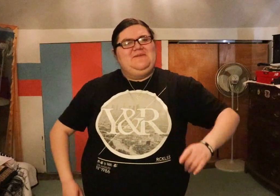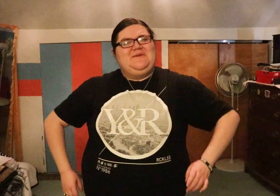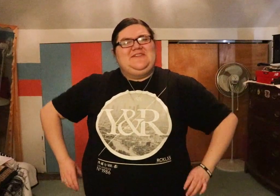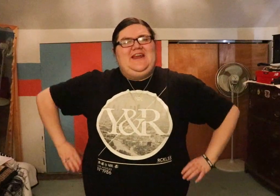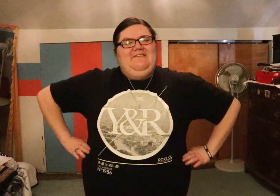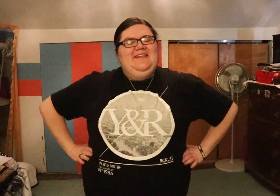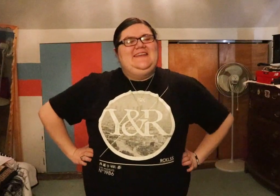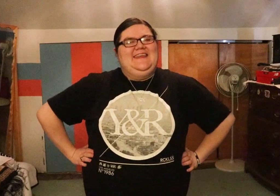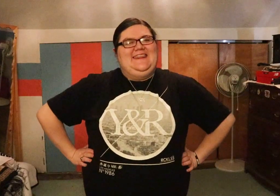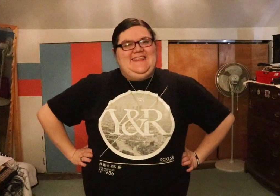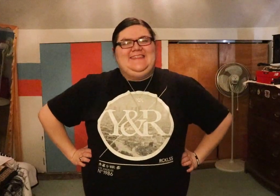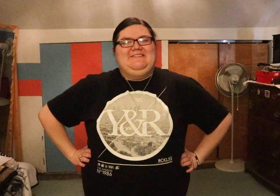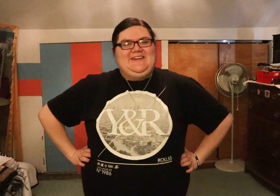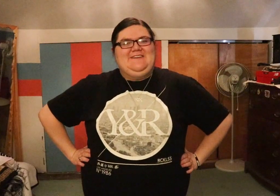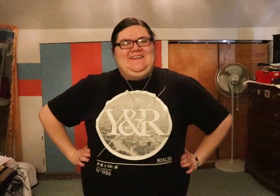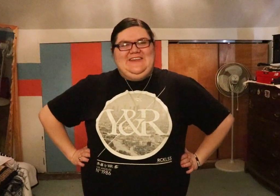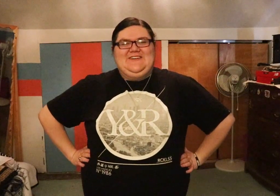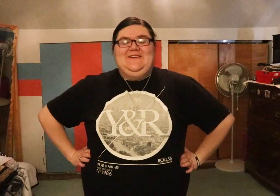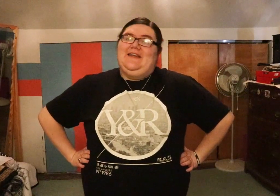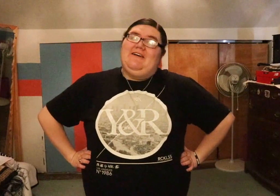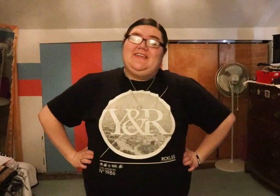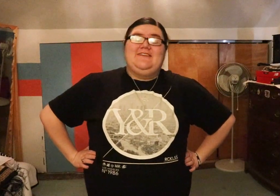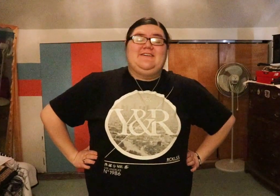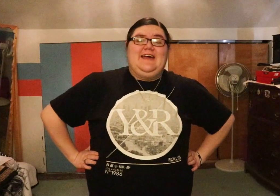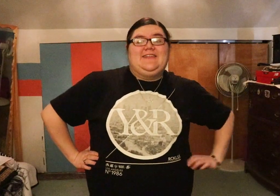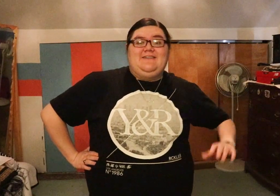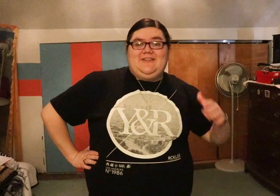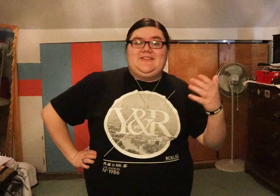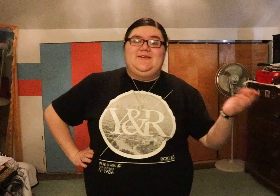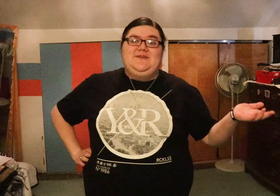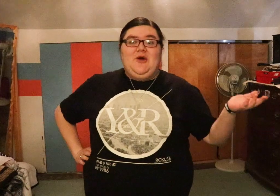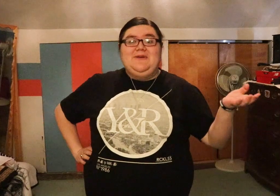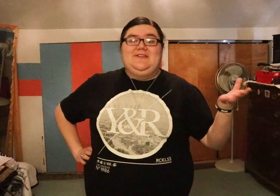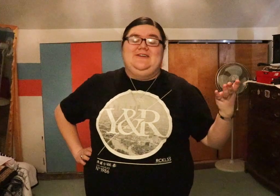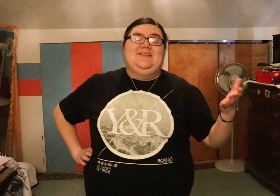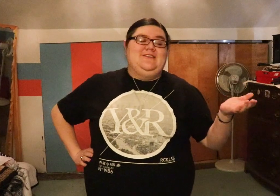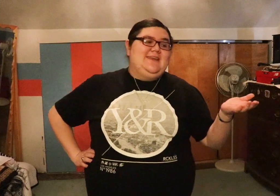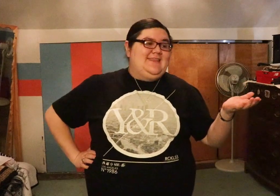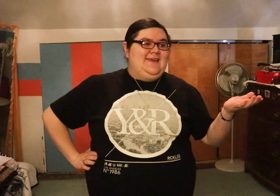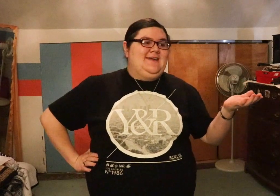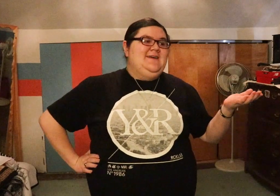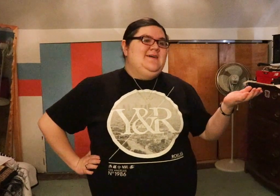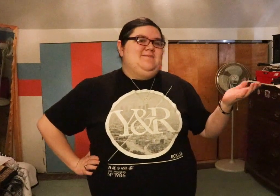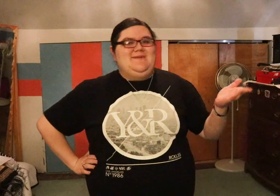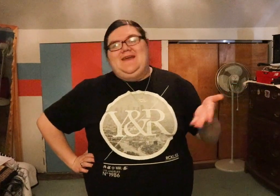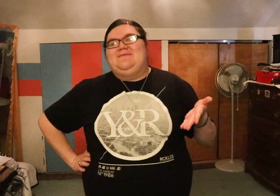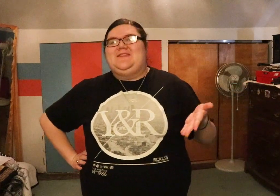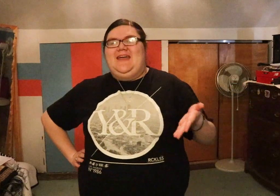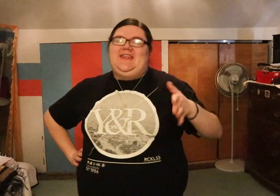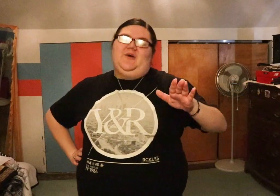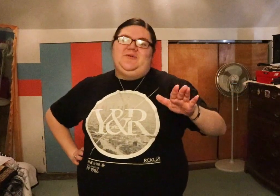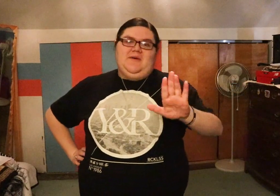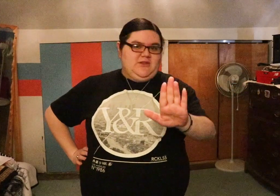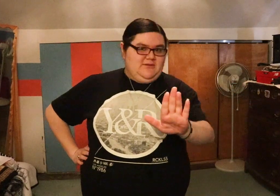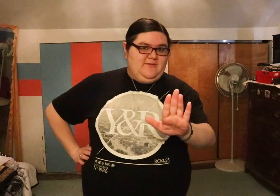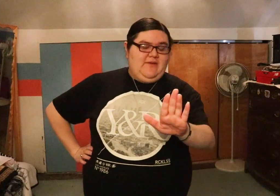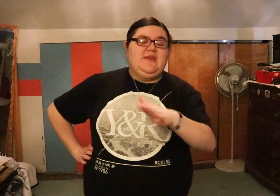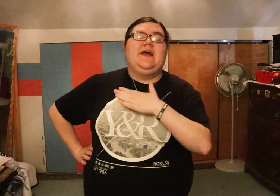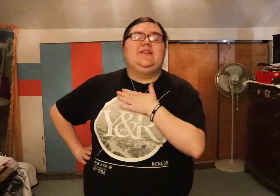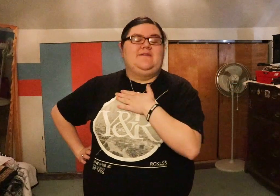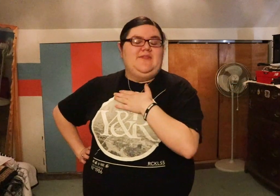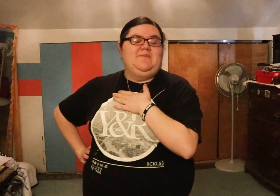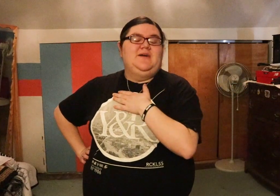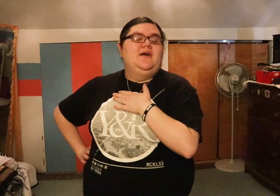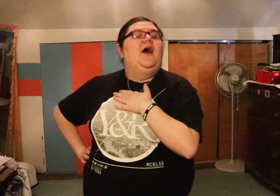Now that's one person I really didn't think that was gonna rage quit. Now I thought I thought it was actually gonna be Toby because he couldn't see anything, but they made him stay and they helped him out, which was